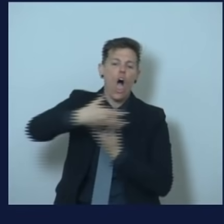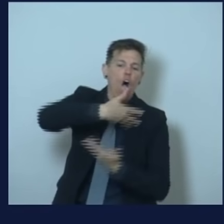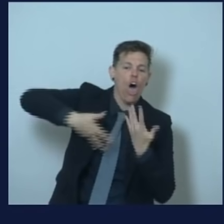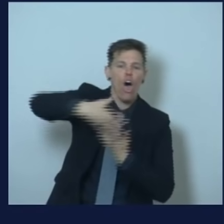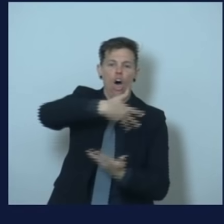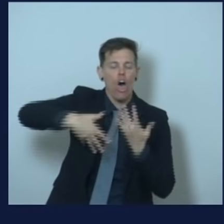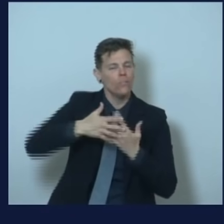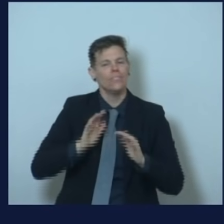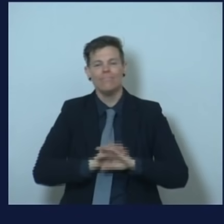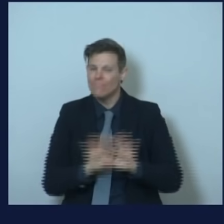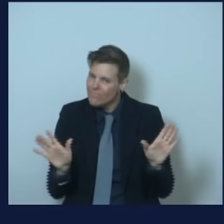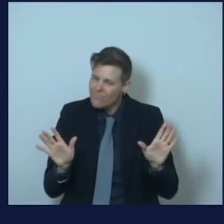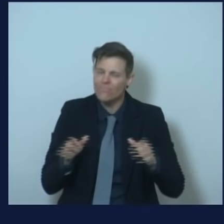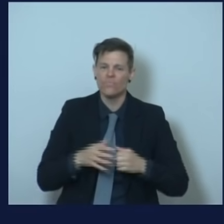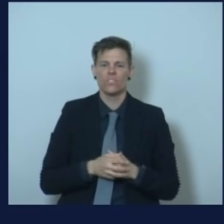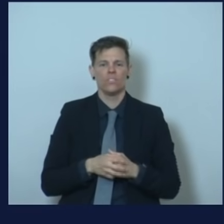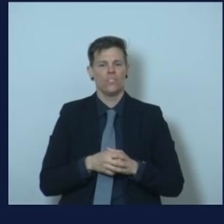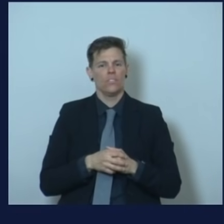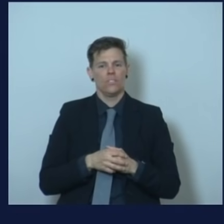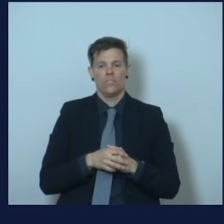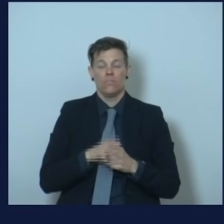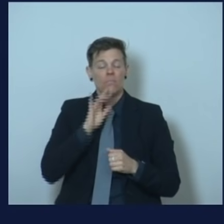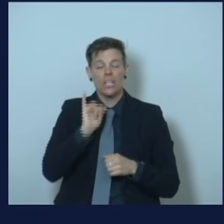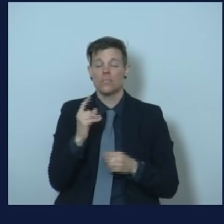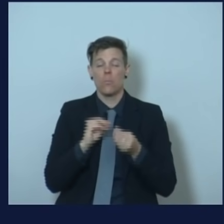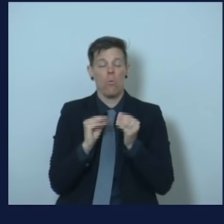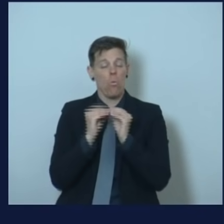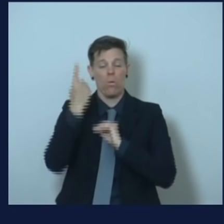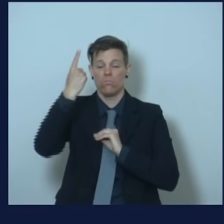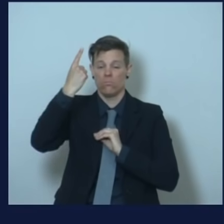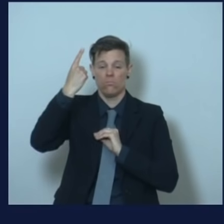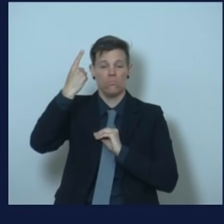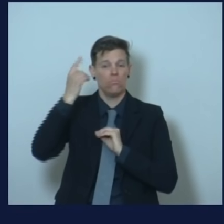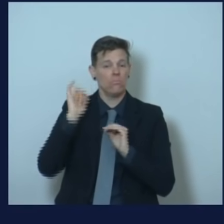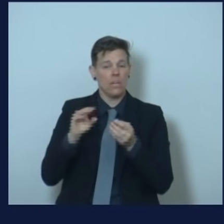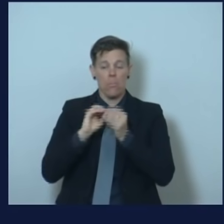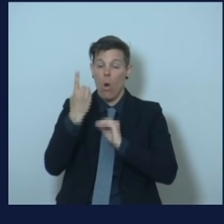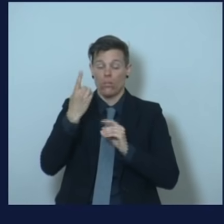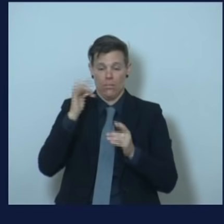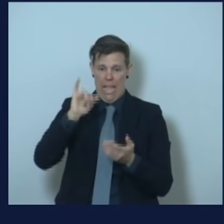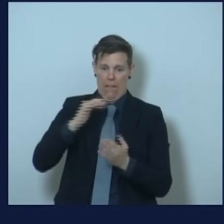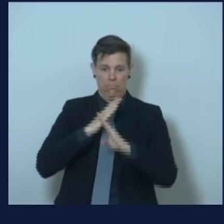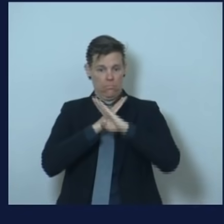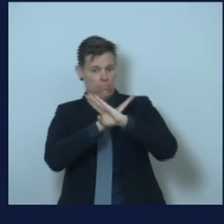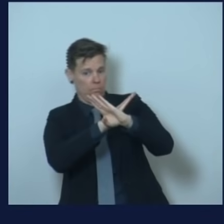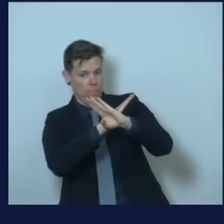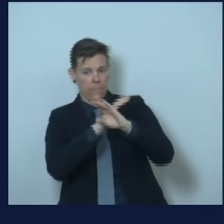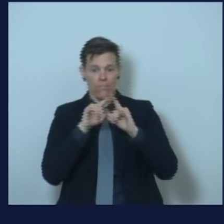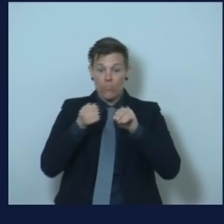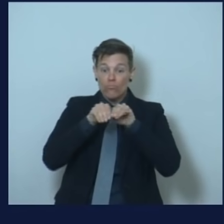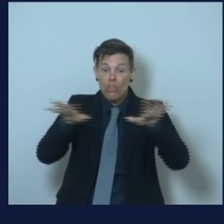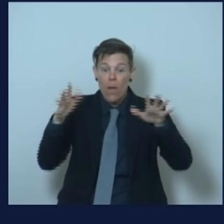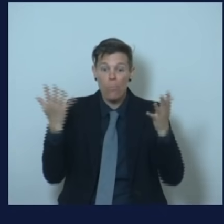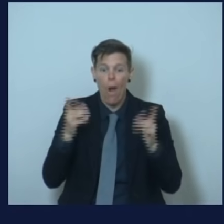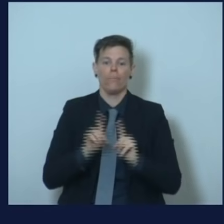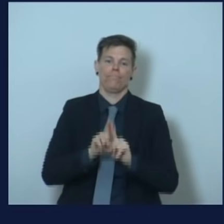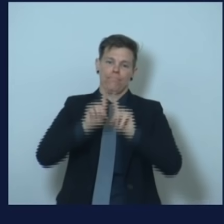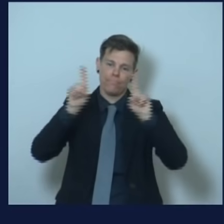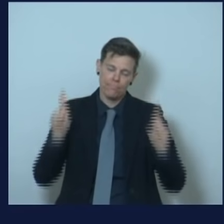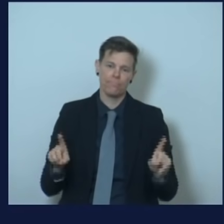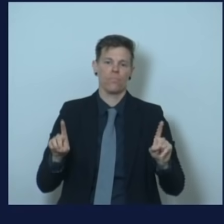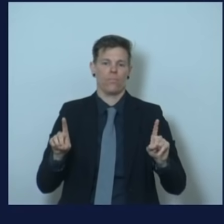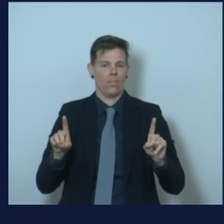the only way that you can prevent spread. It means I cannot be near another